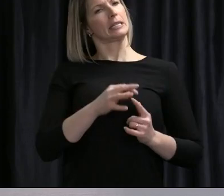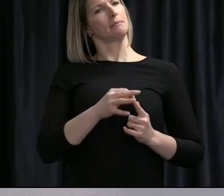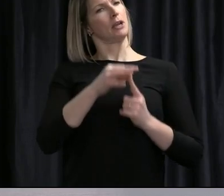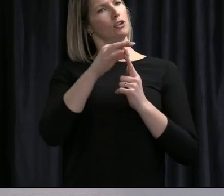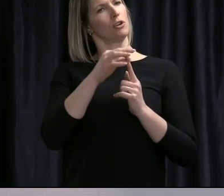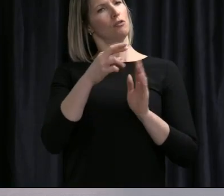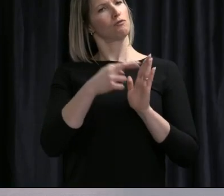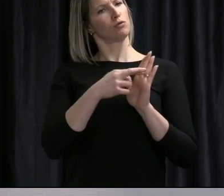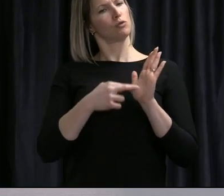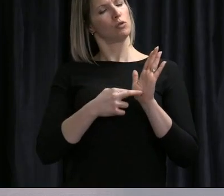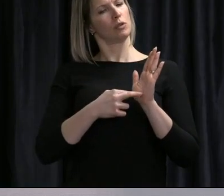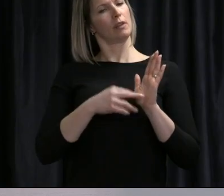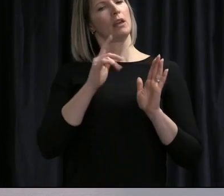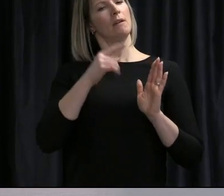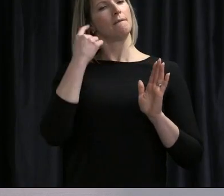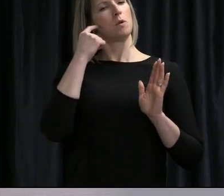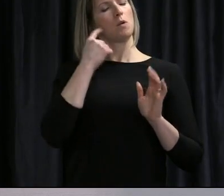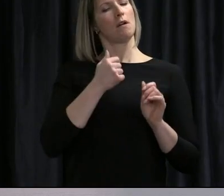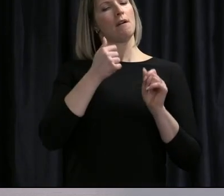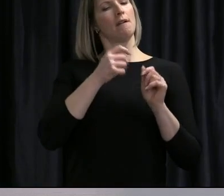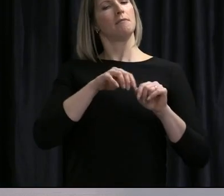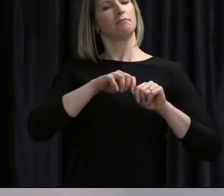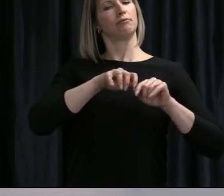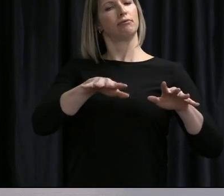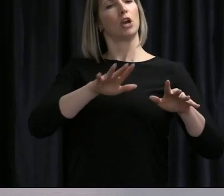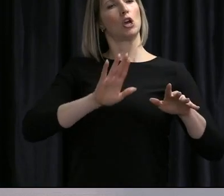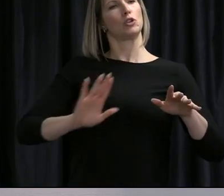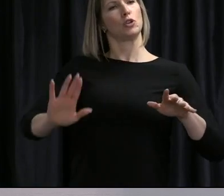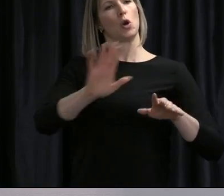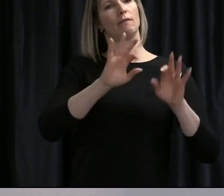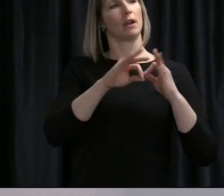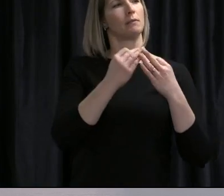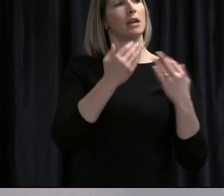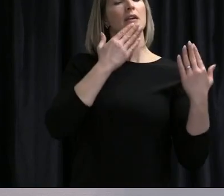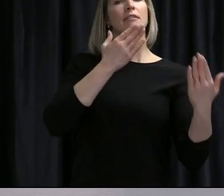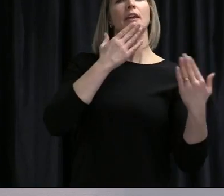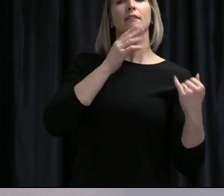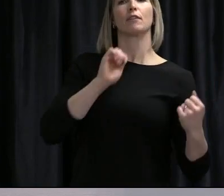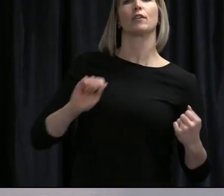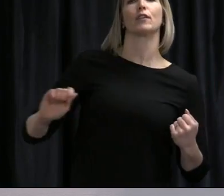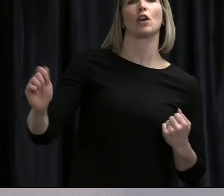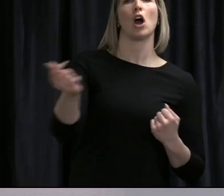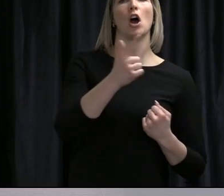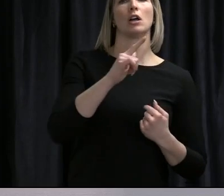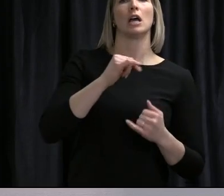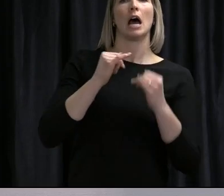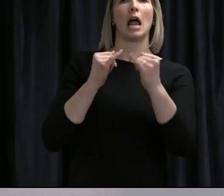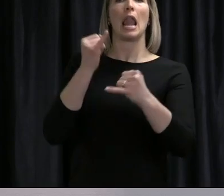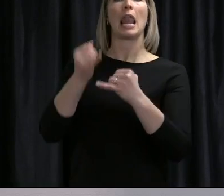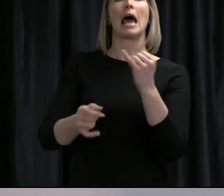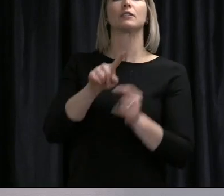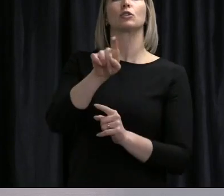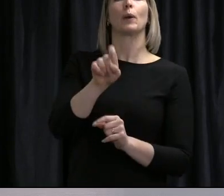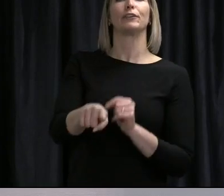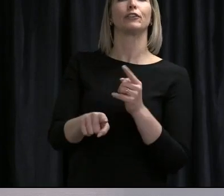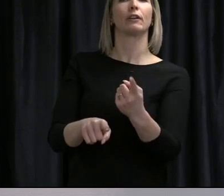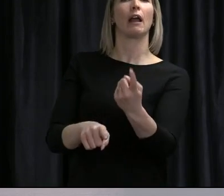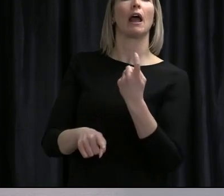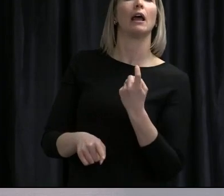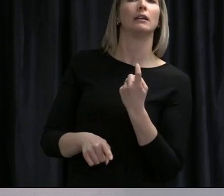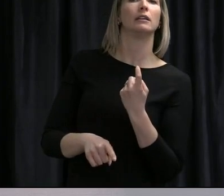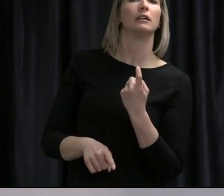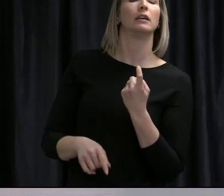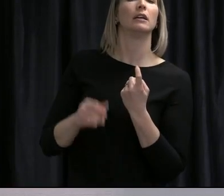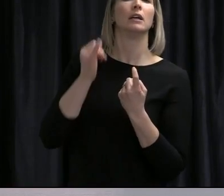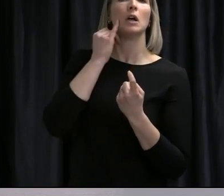help prevent you from spreading the disease to somebody else. Thank you all for your questions. For a Ollie, second, this is your what last the one. challenges could be with having a